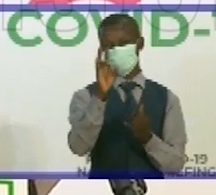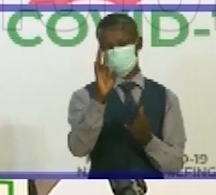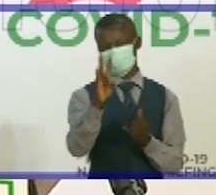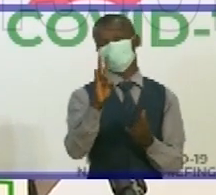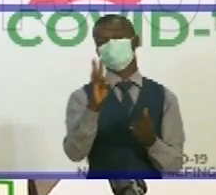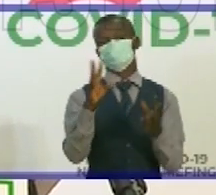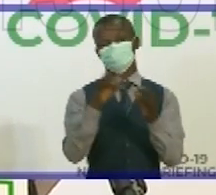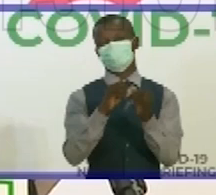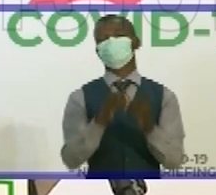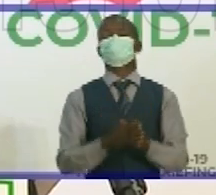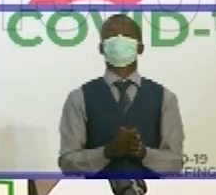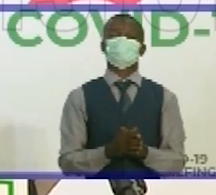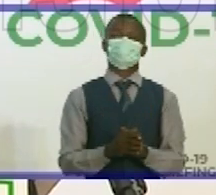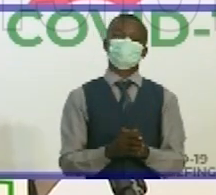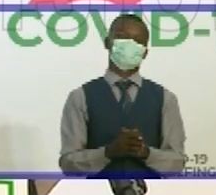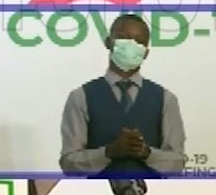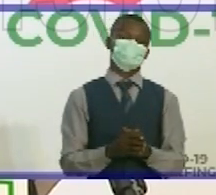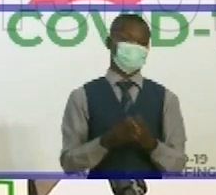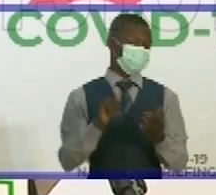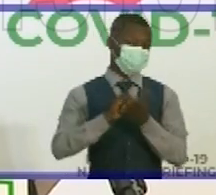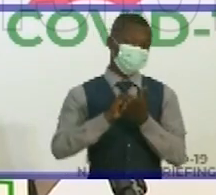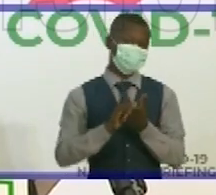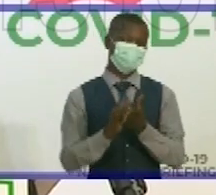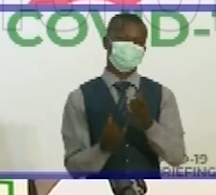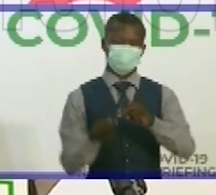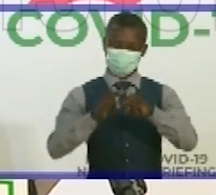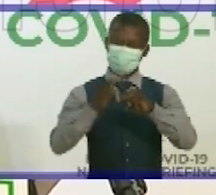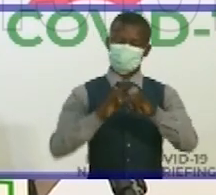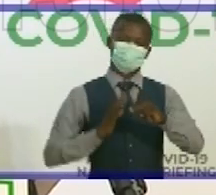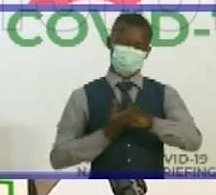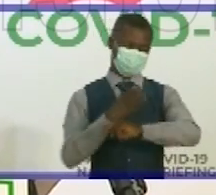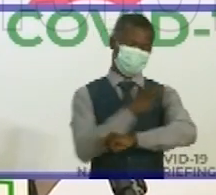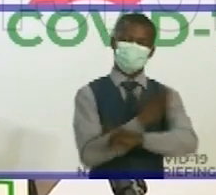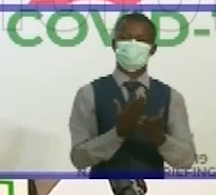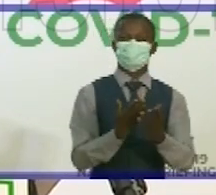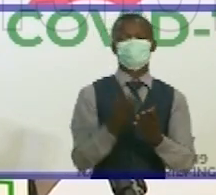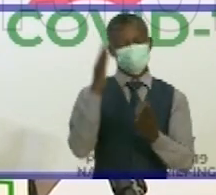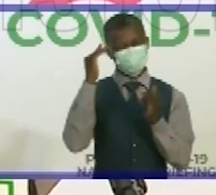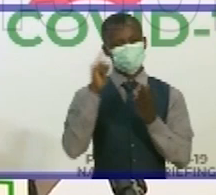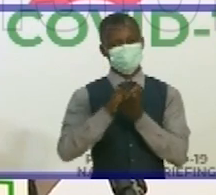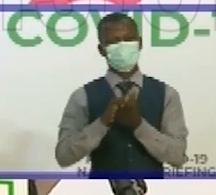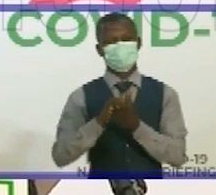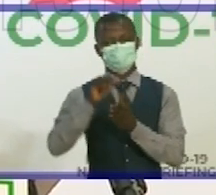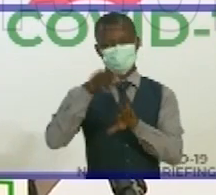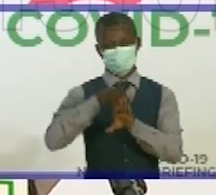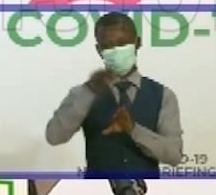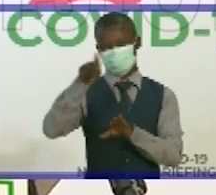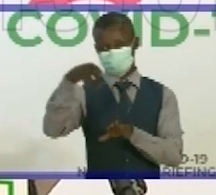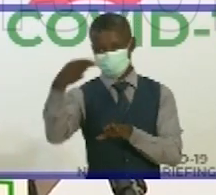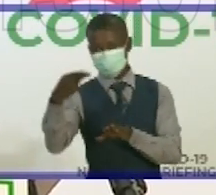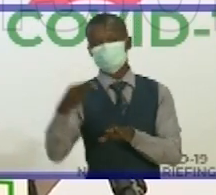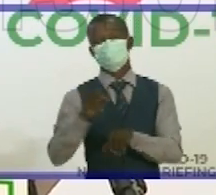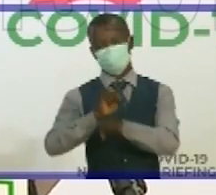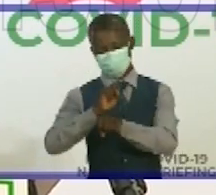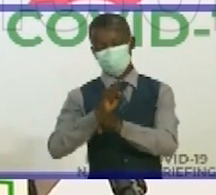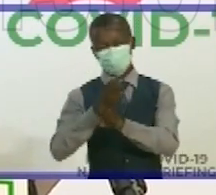And slowly, that will increase the capacity. I heard the couple in Port Harcourt that are also making progress. So with the inclusion